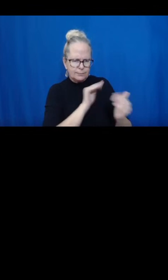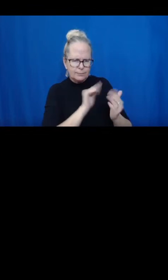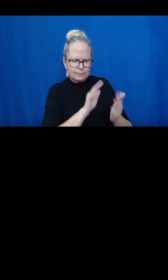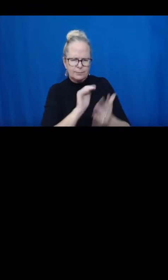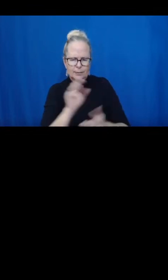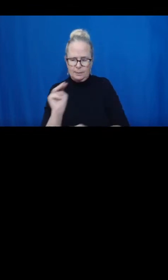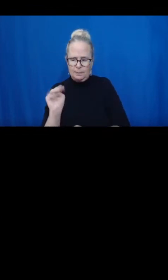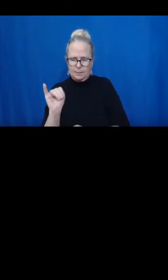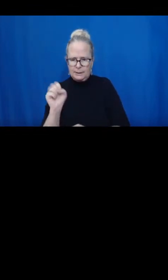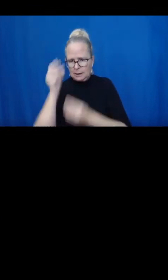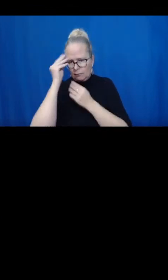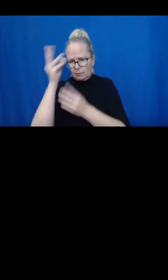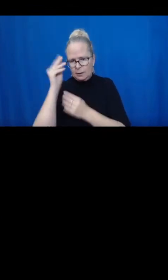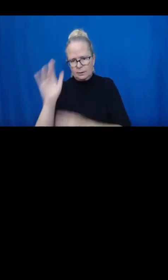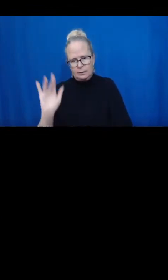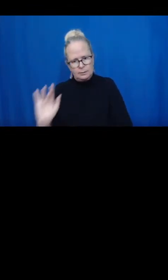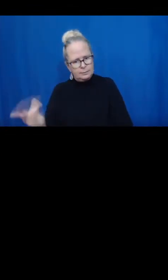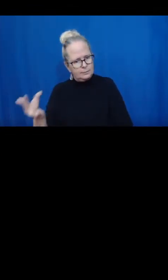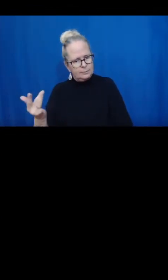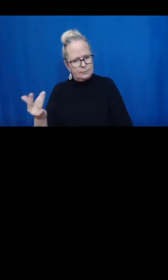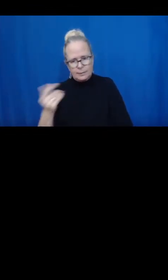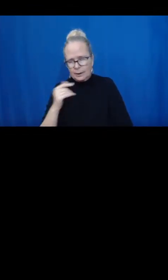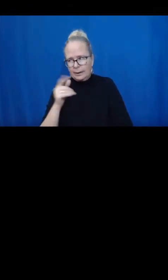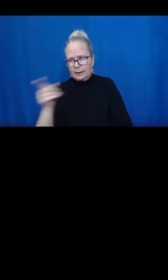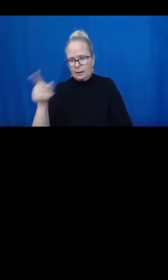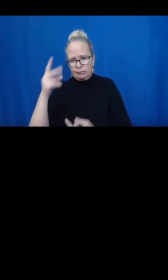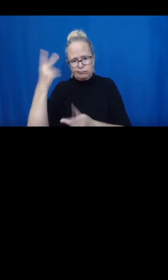that the science will get us there.